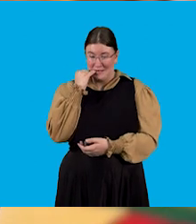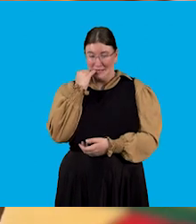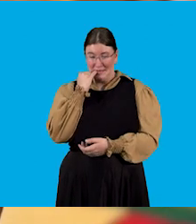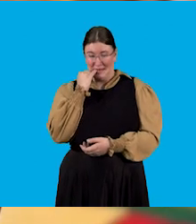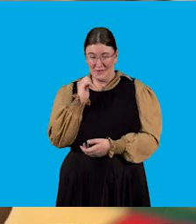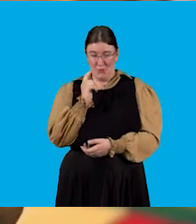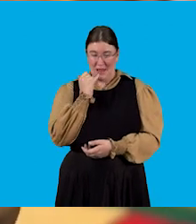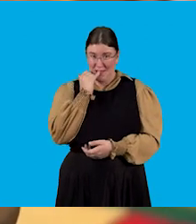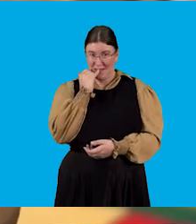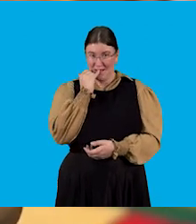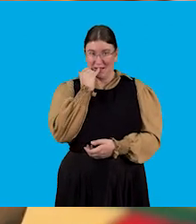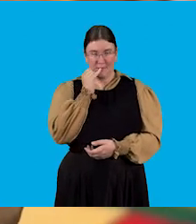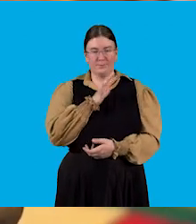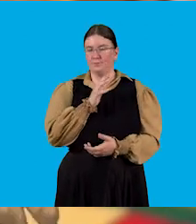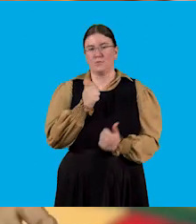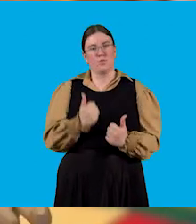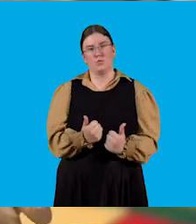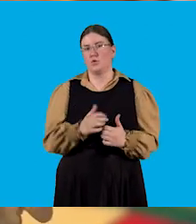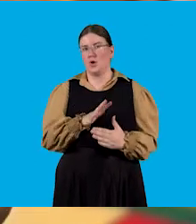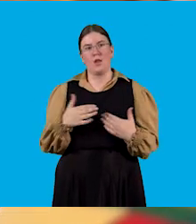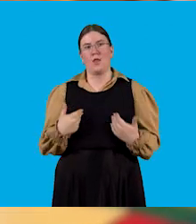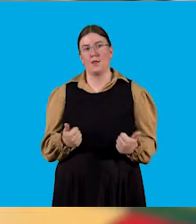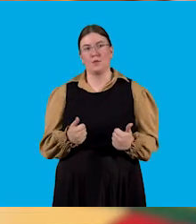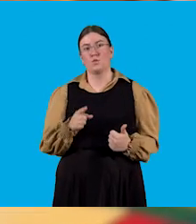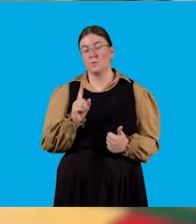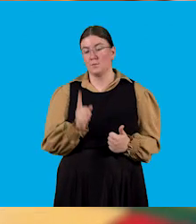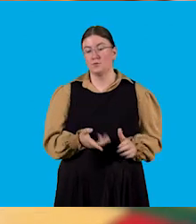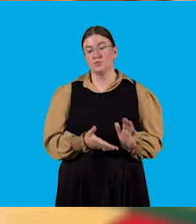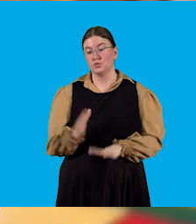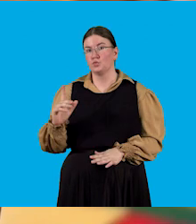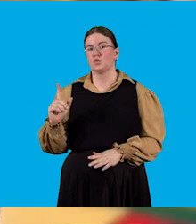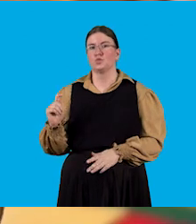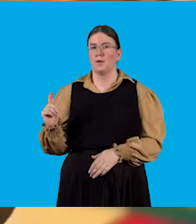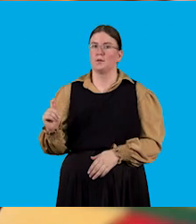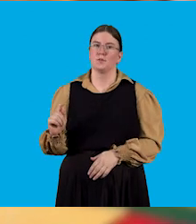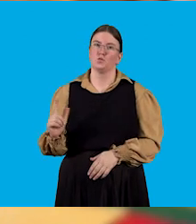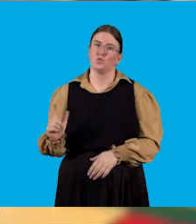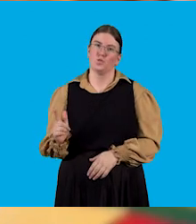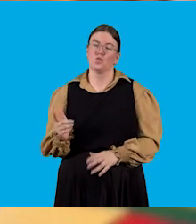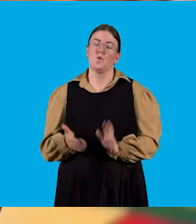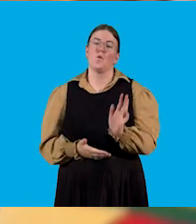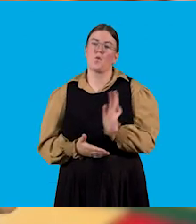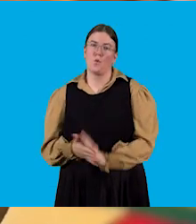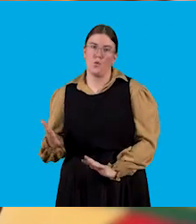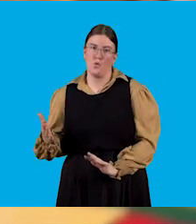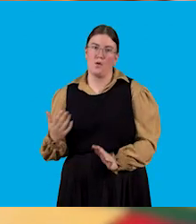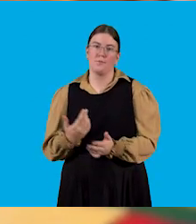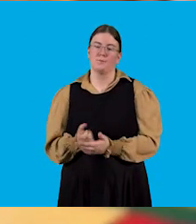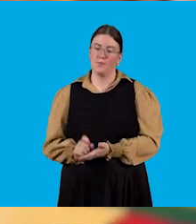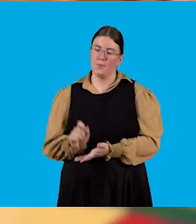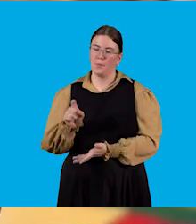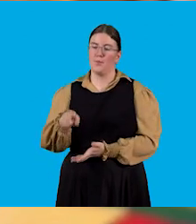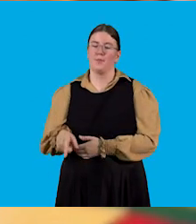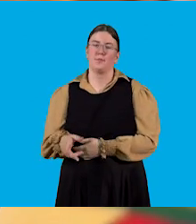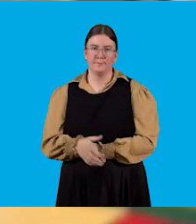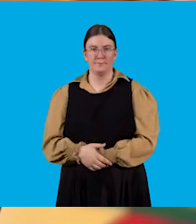sit with urine in your bladder for a long time. You are supposed to excrete it by going to the bathroom and release